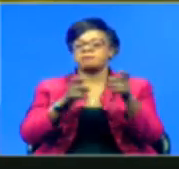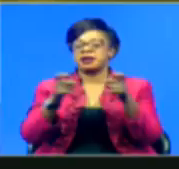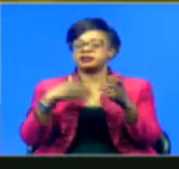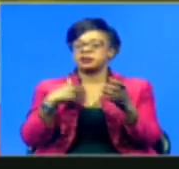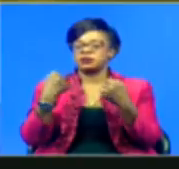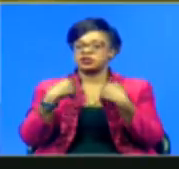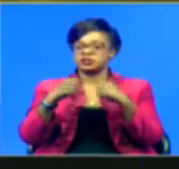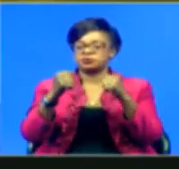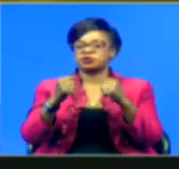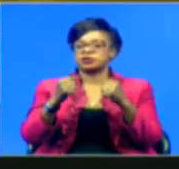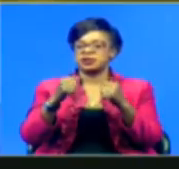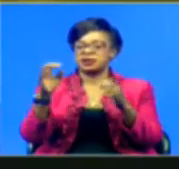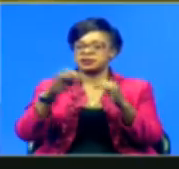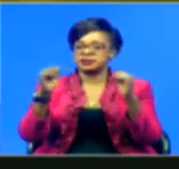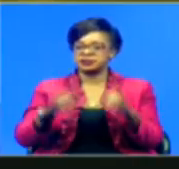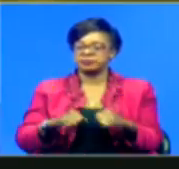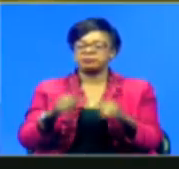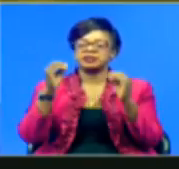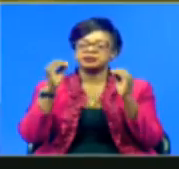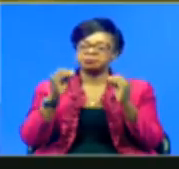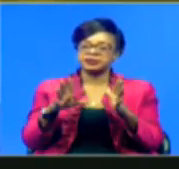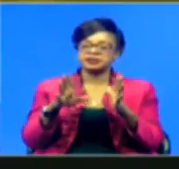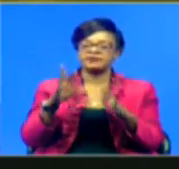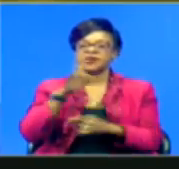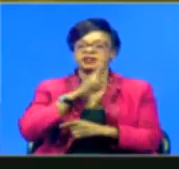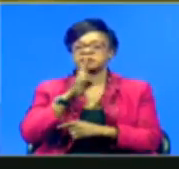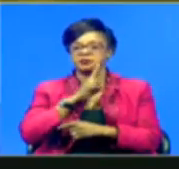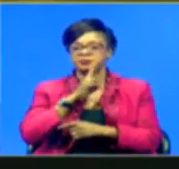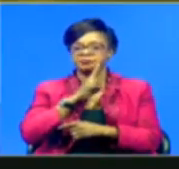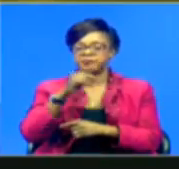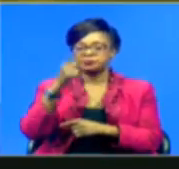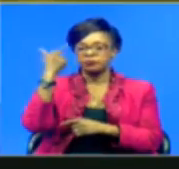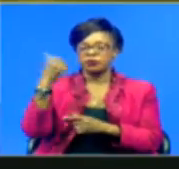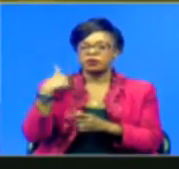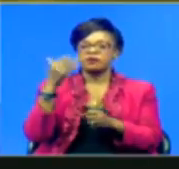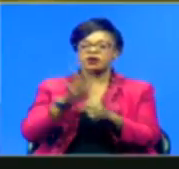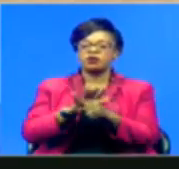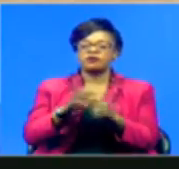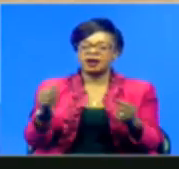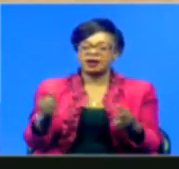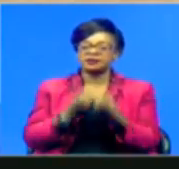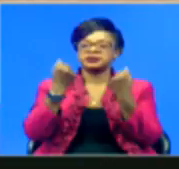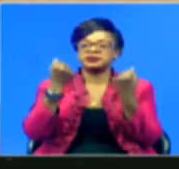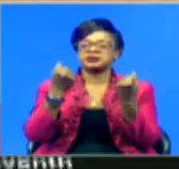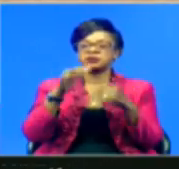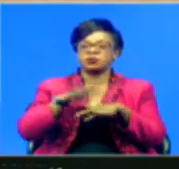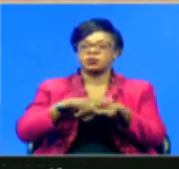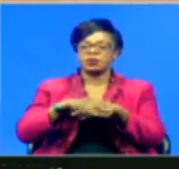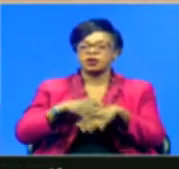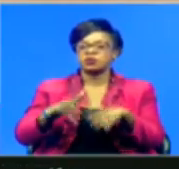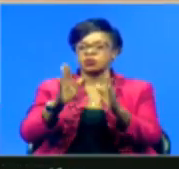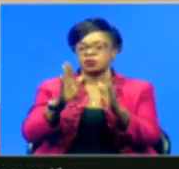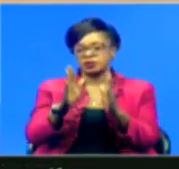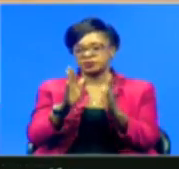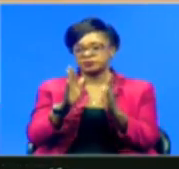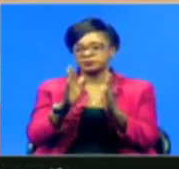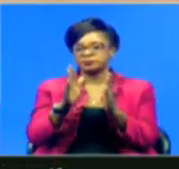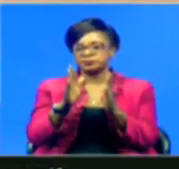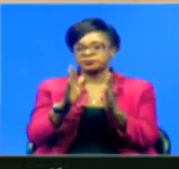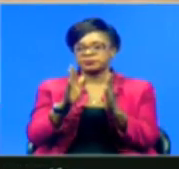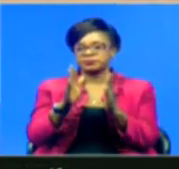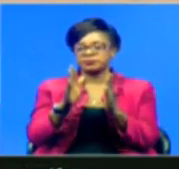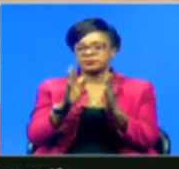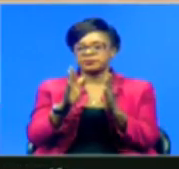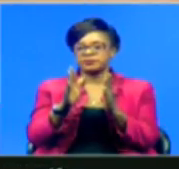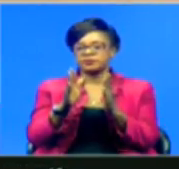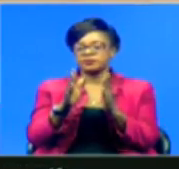system, expensive, very risky, because we have a lot of accidents on, say, Mombasa, Nairobi, you know, highway.